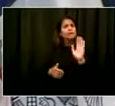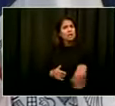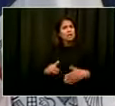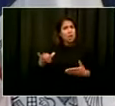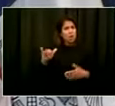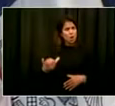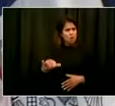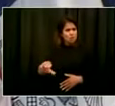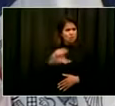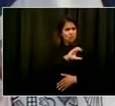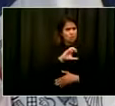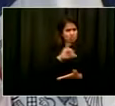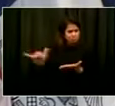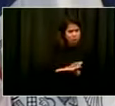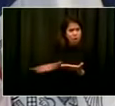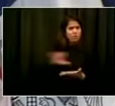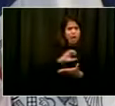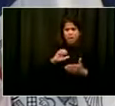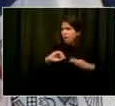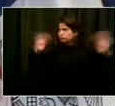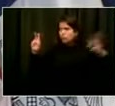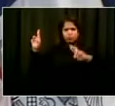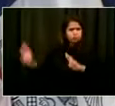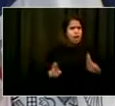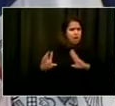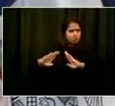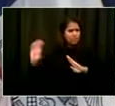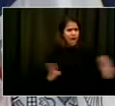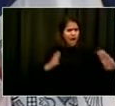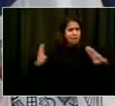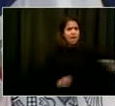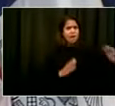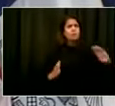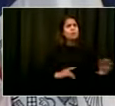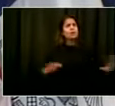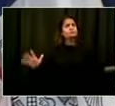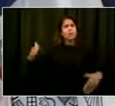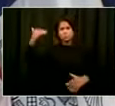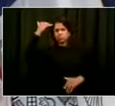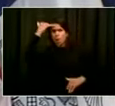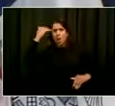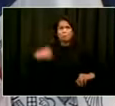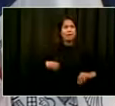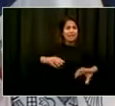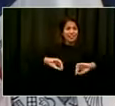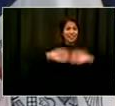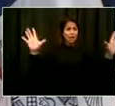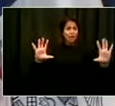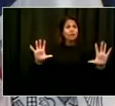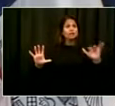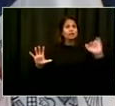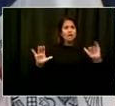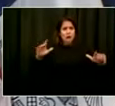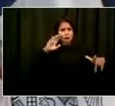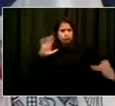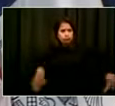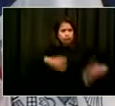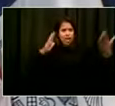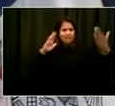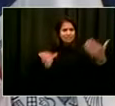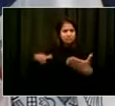City Hall, and we are going to have a very clear approach because I'm not going to be surprised if there's a